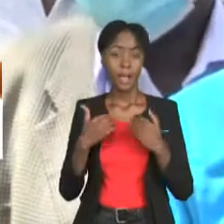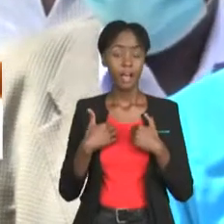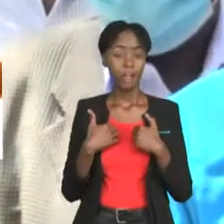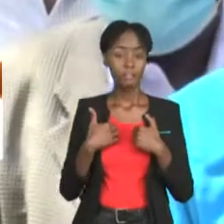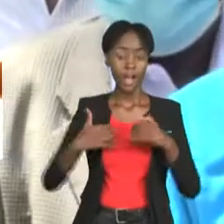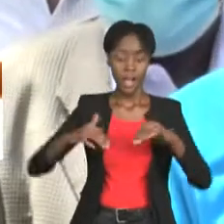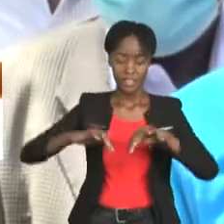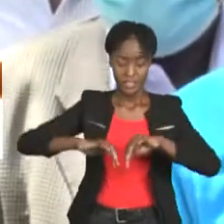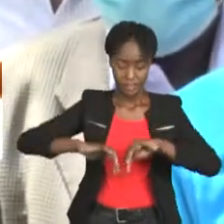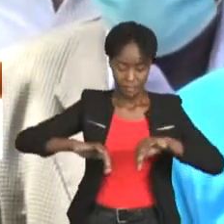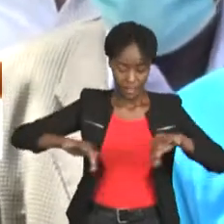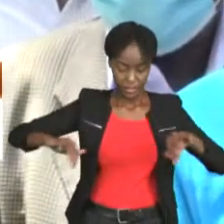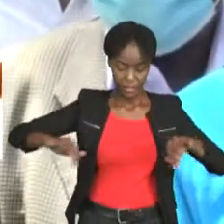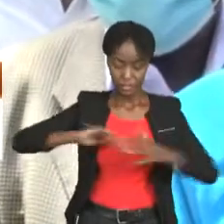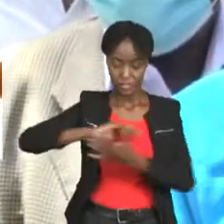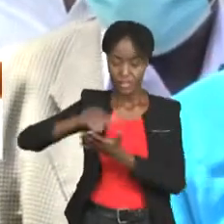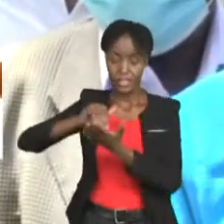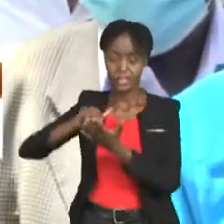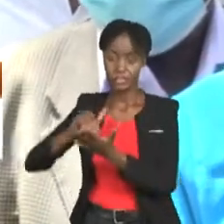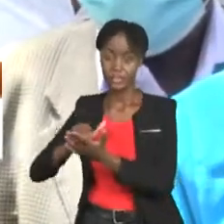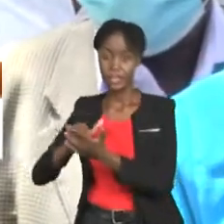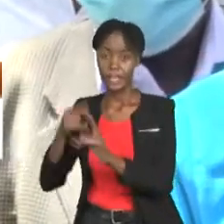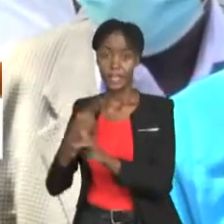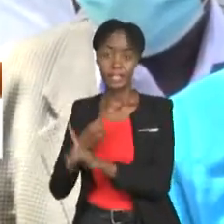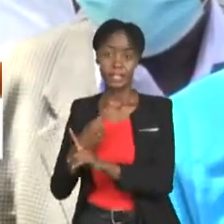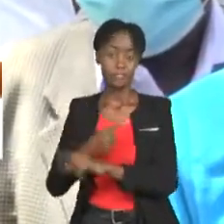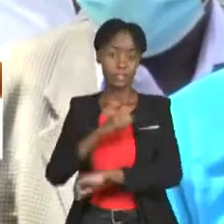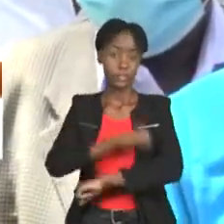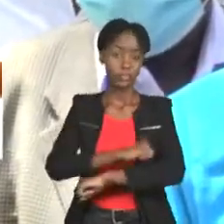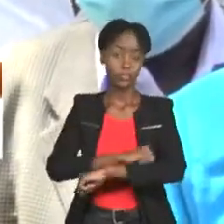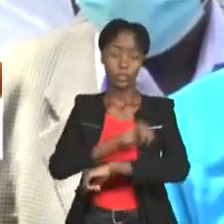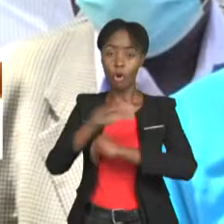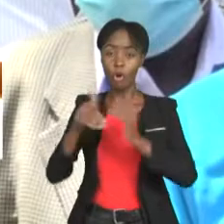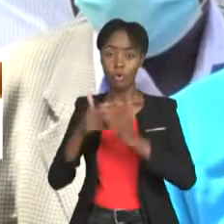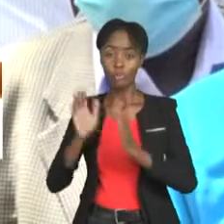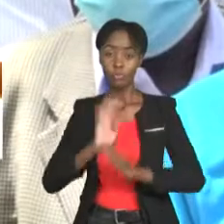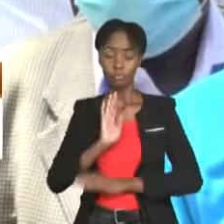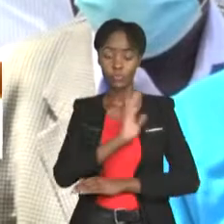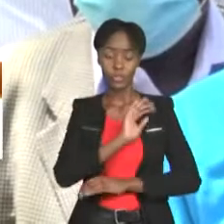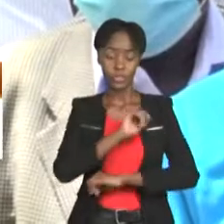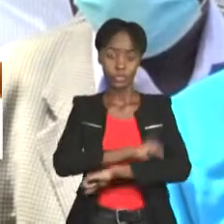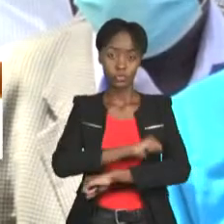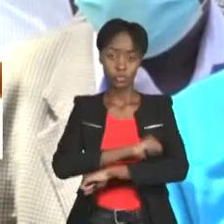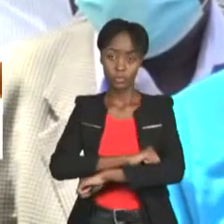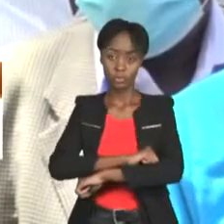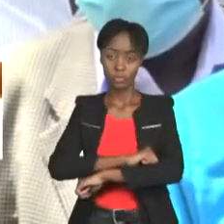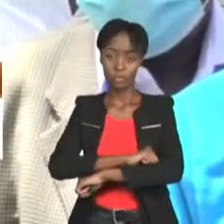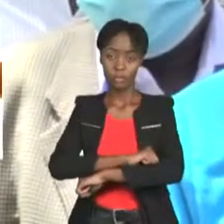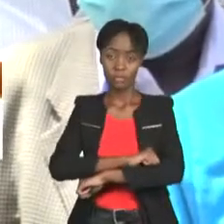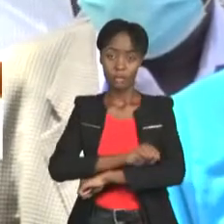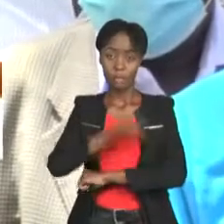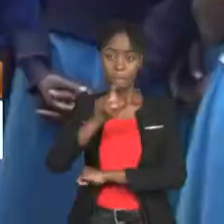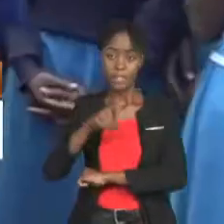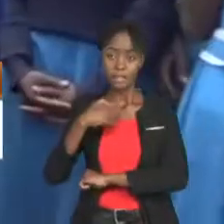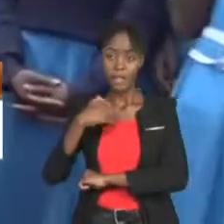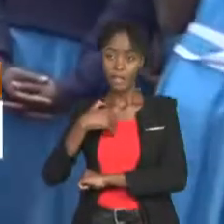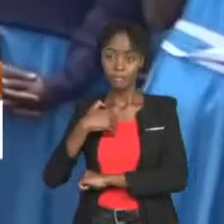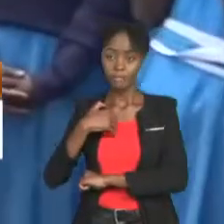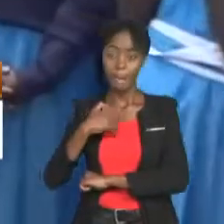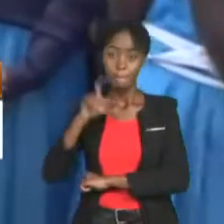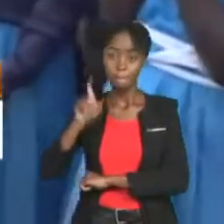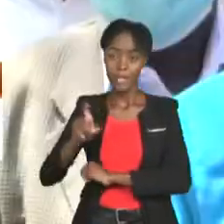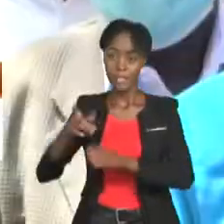centers in 33 schools, with all boarding schools required to have mandatory isolation